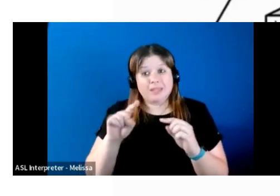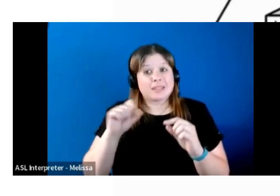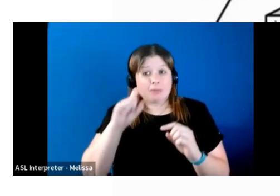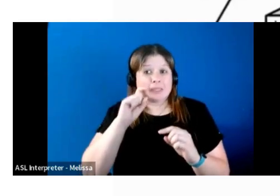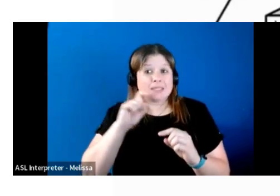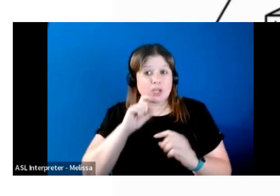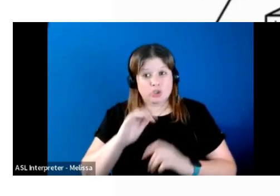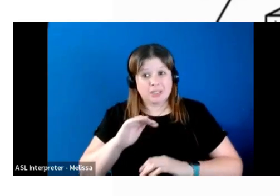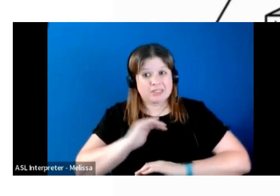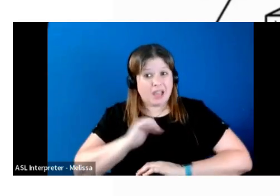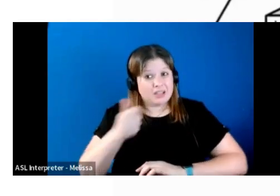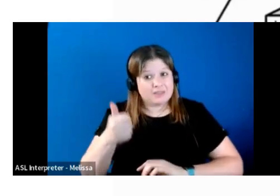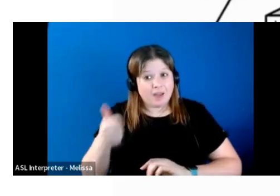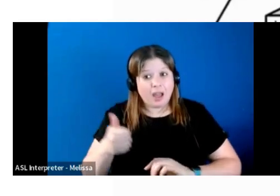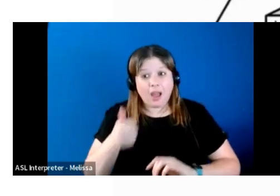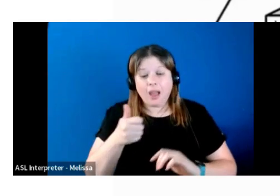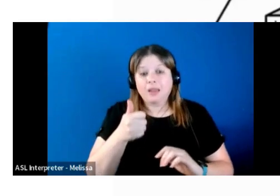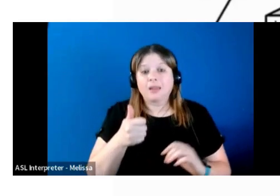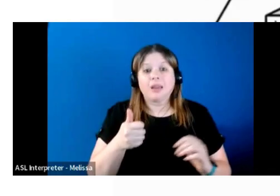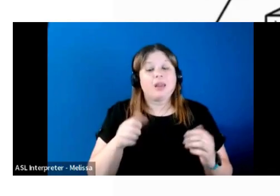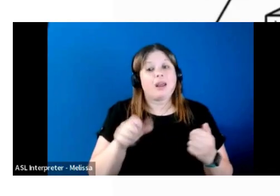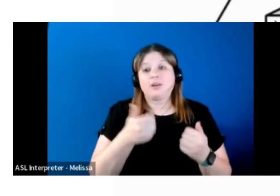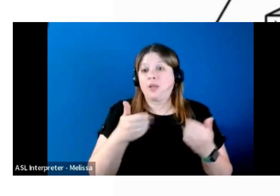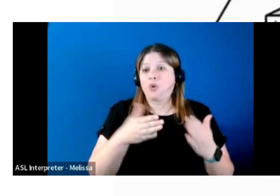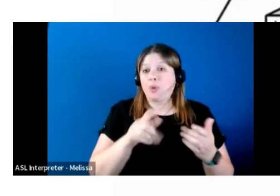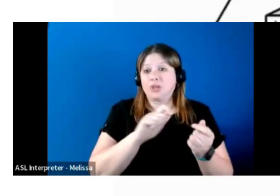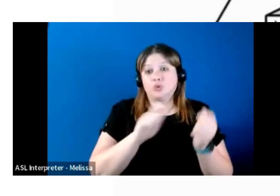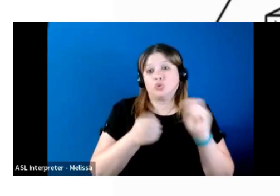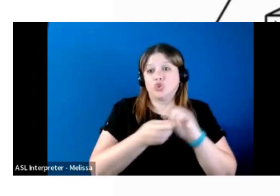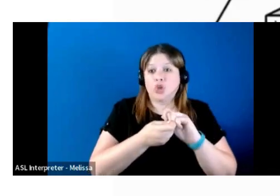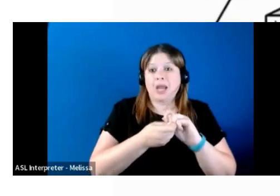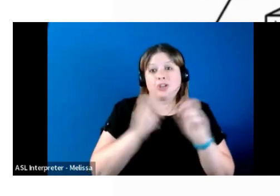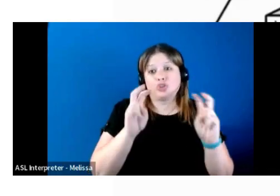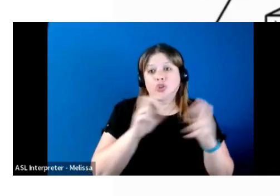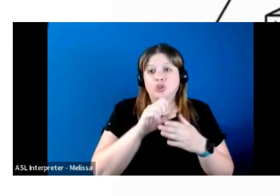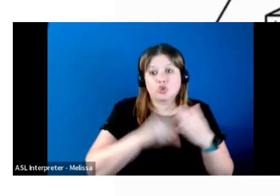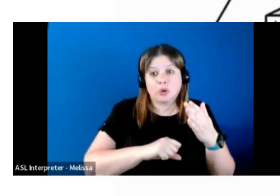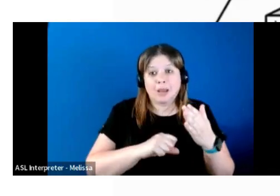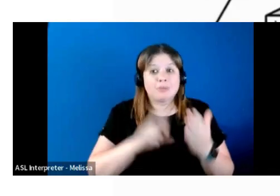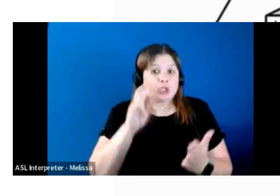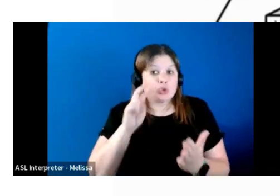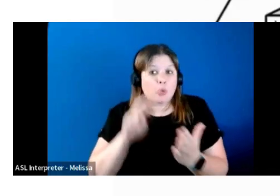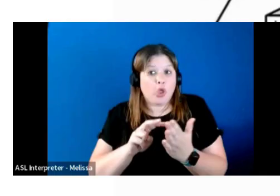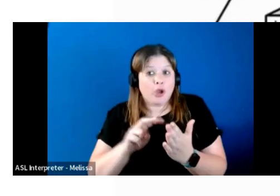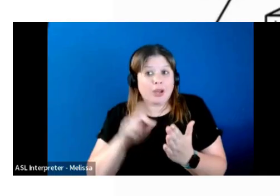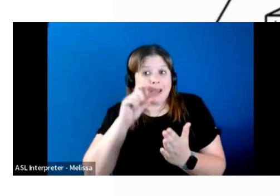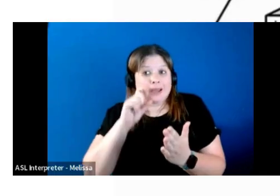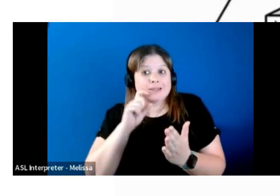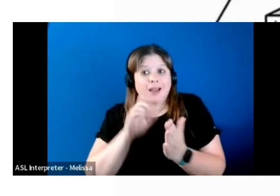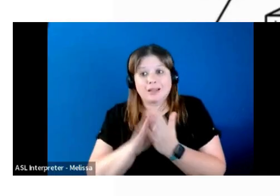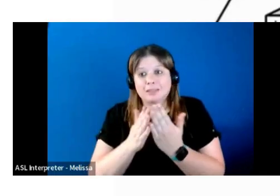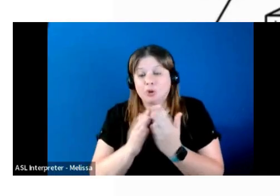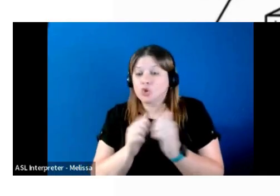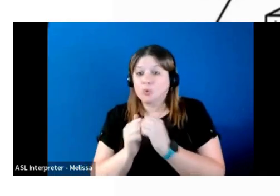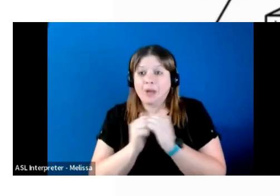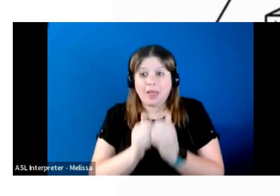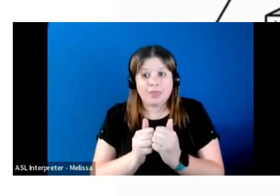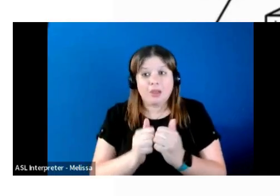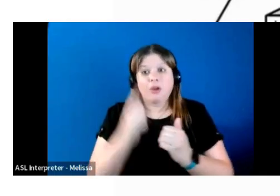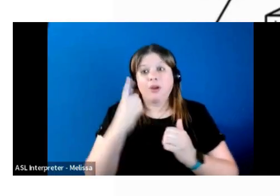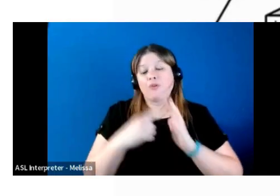the script is to look at a book about sex together. For instance, the Guide to Getting It